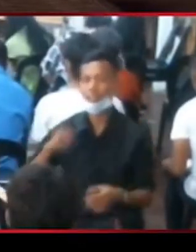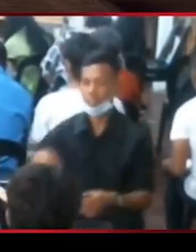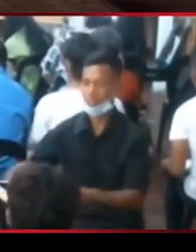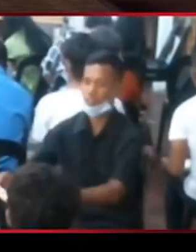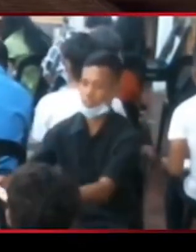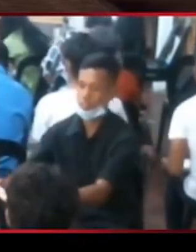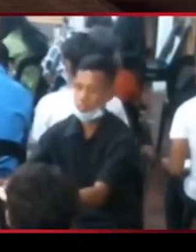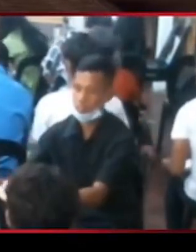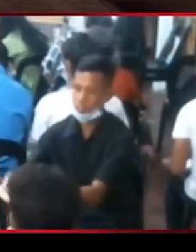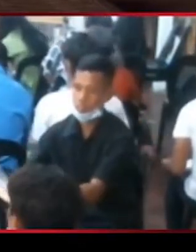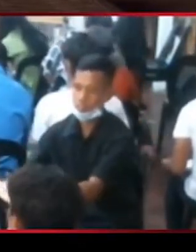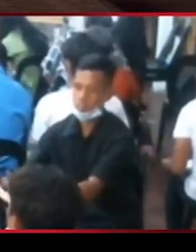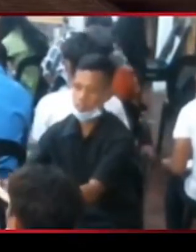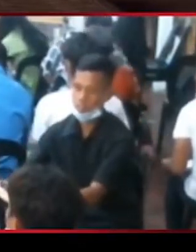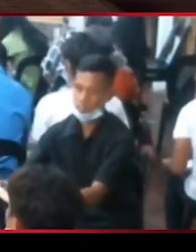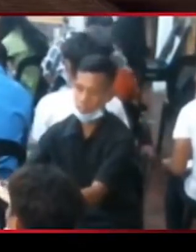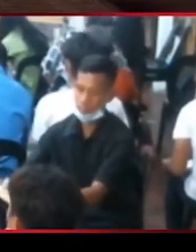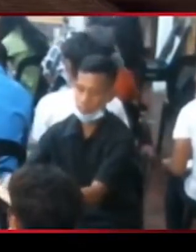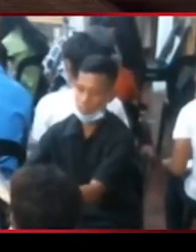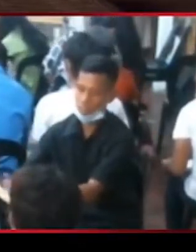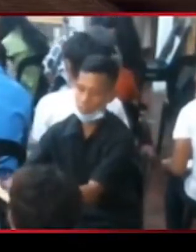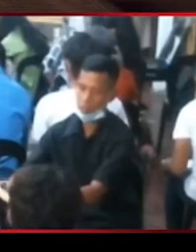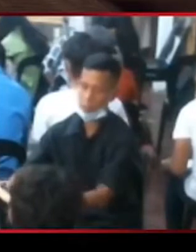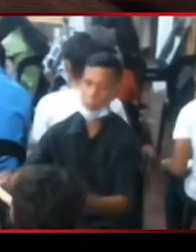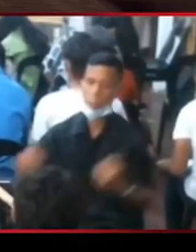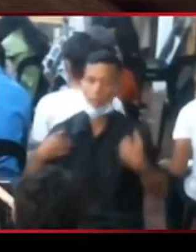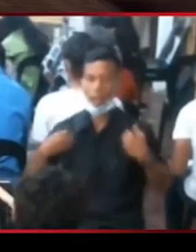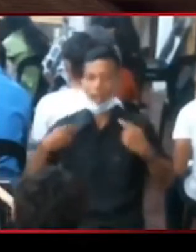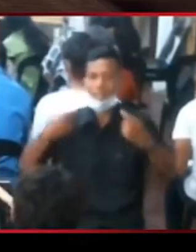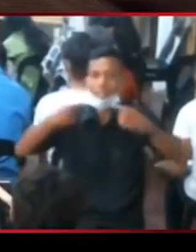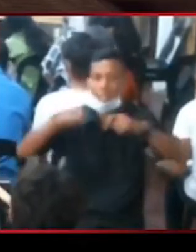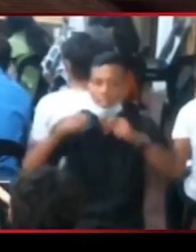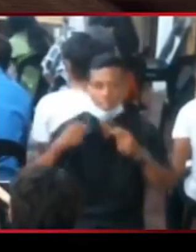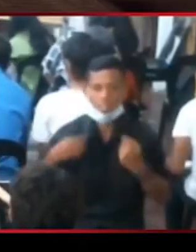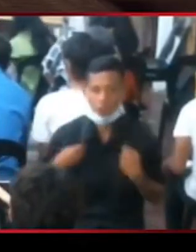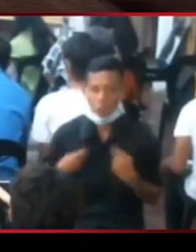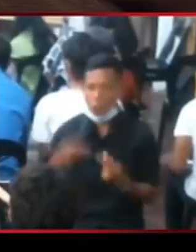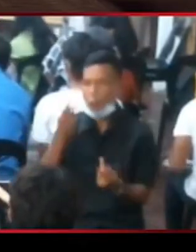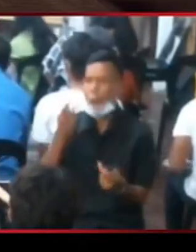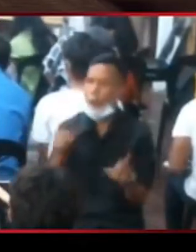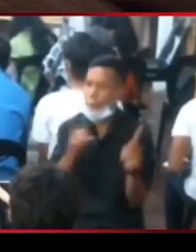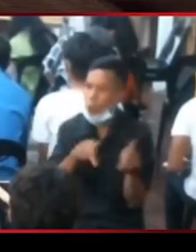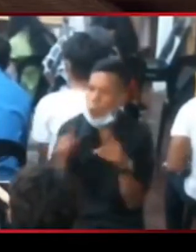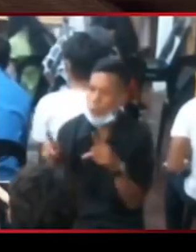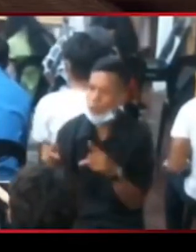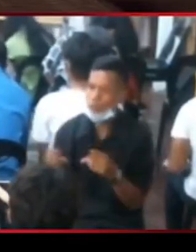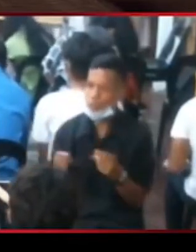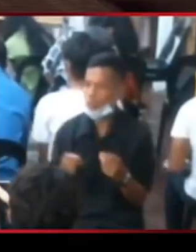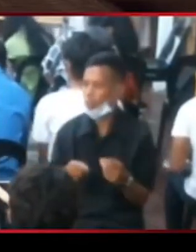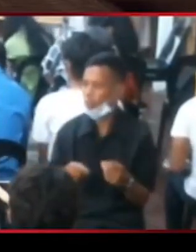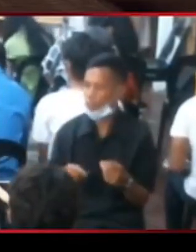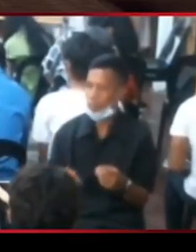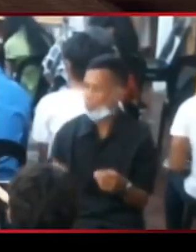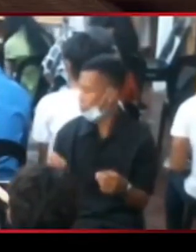faith. What are the purposes of tests? Let's go to verse 2.